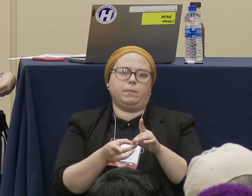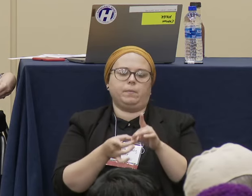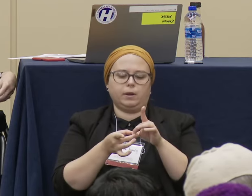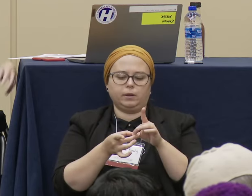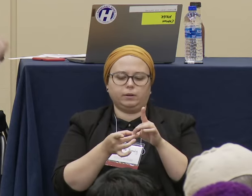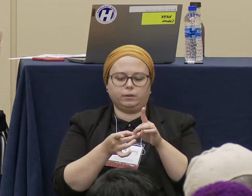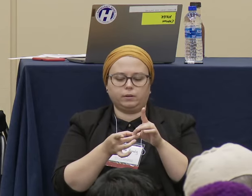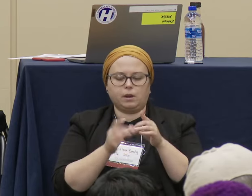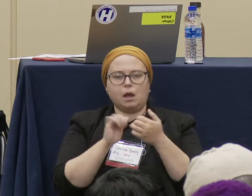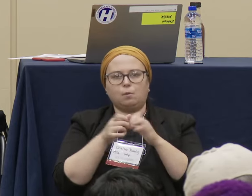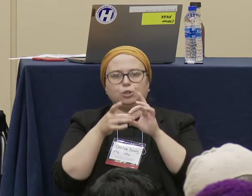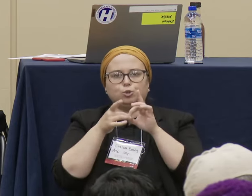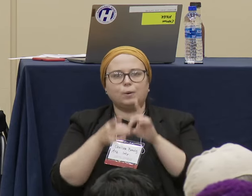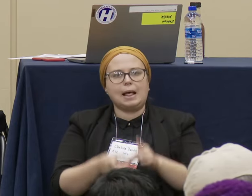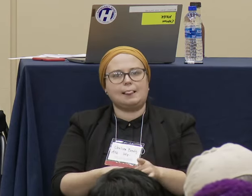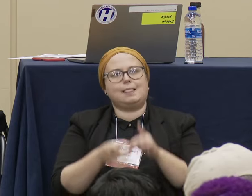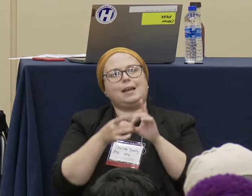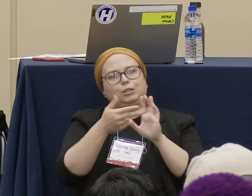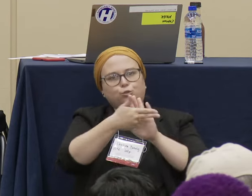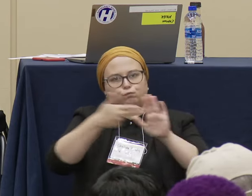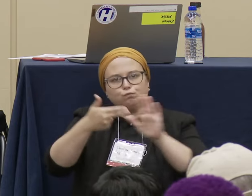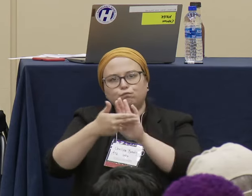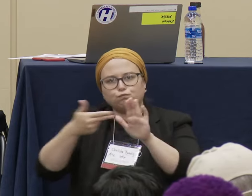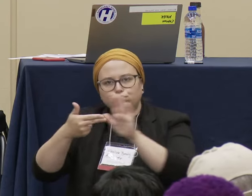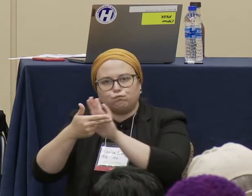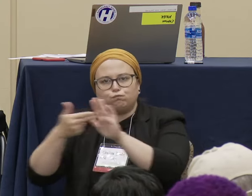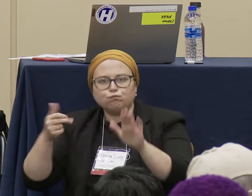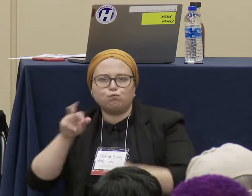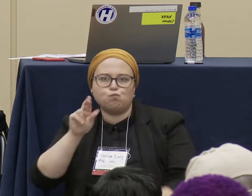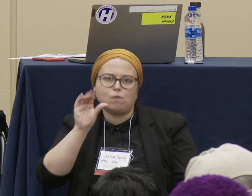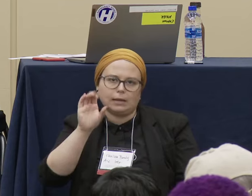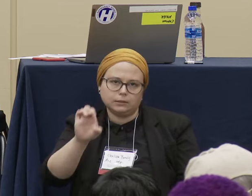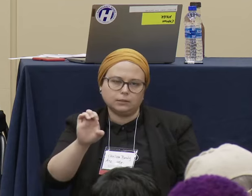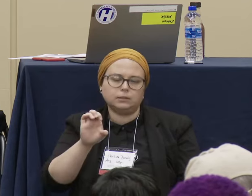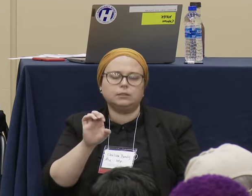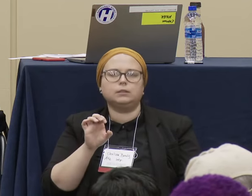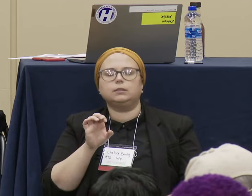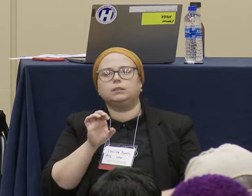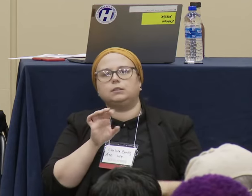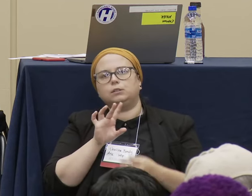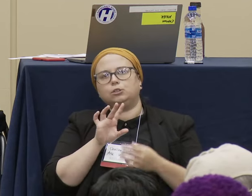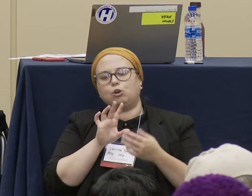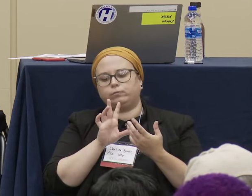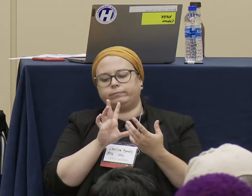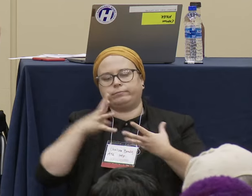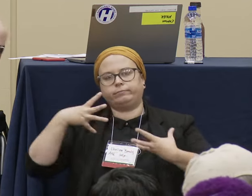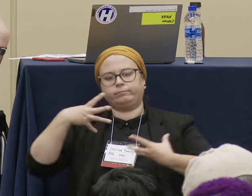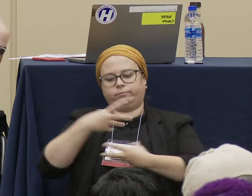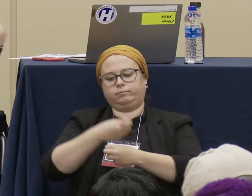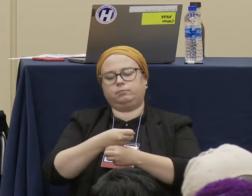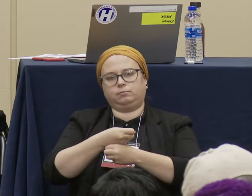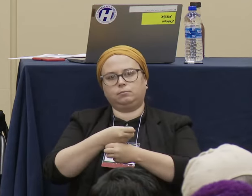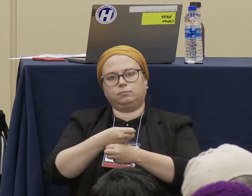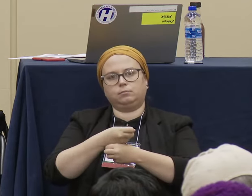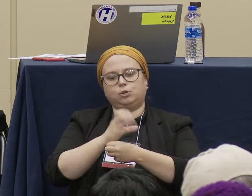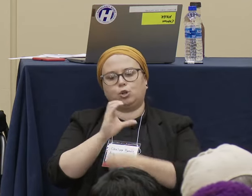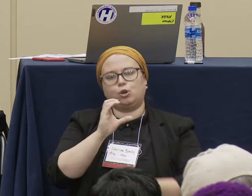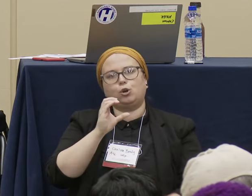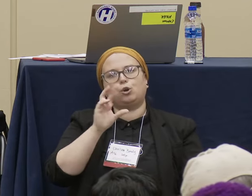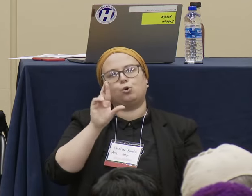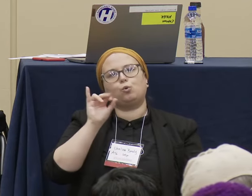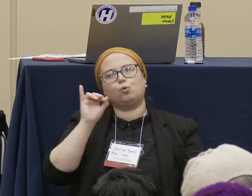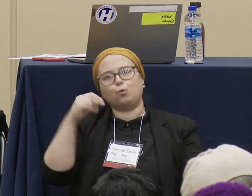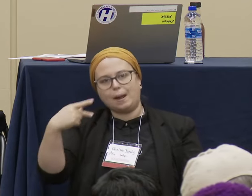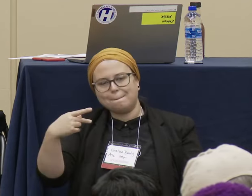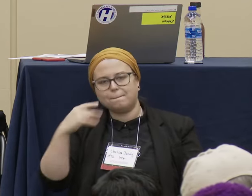how it's related to racialization as well. So in conclusion, what a crip or mad of color